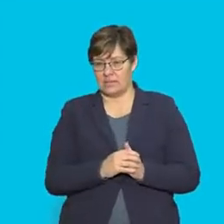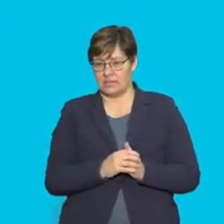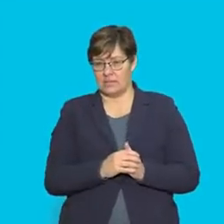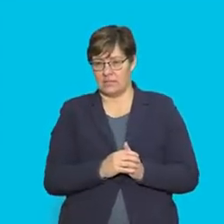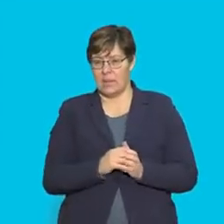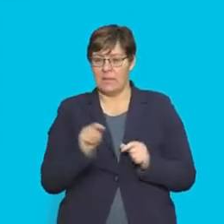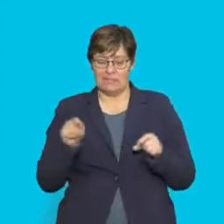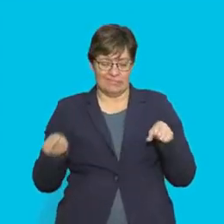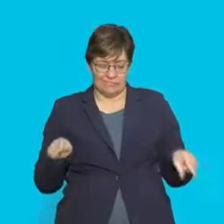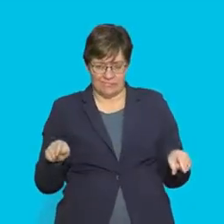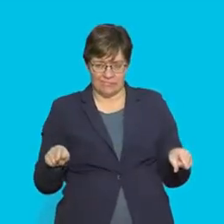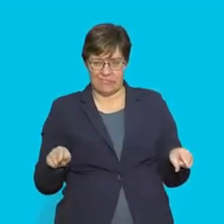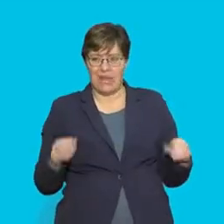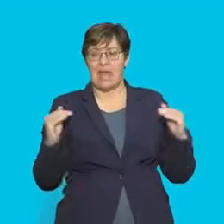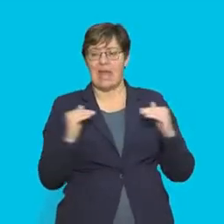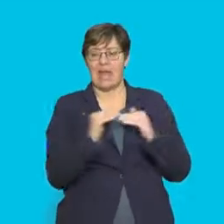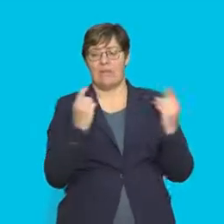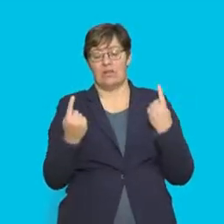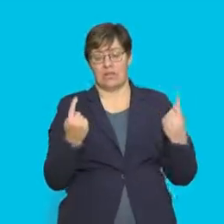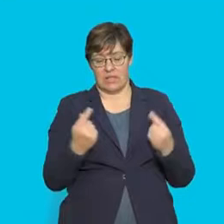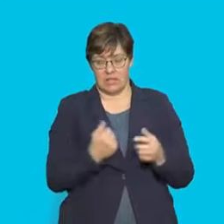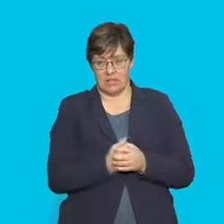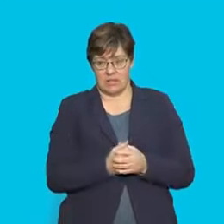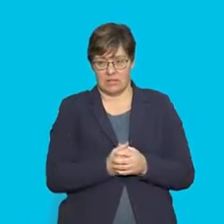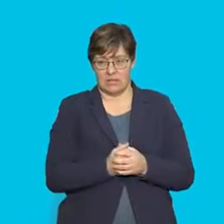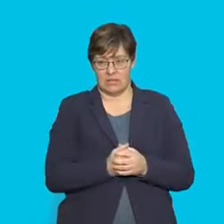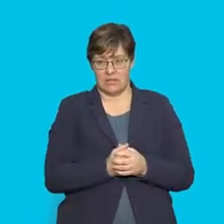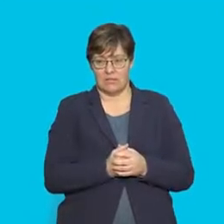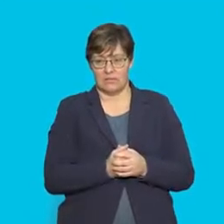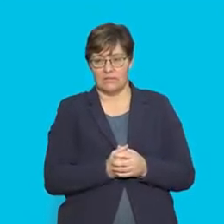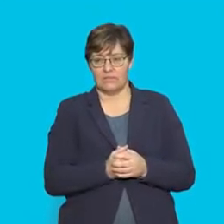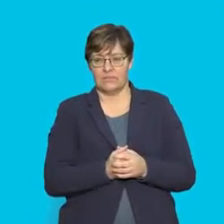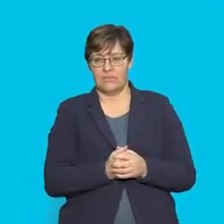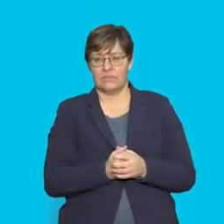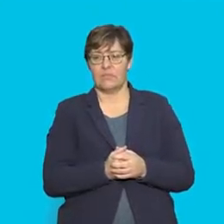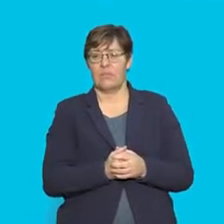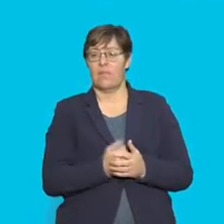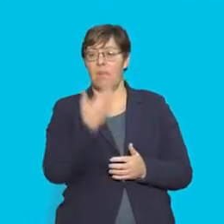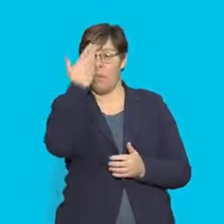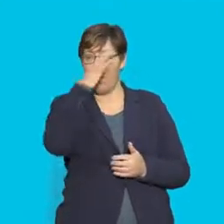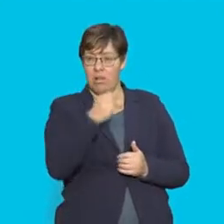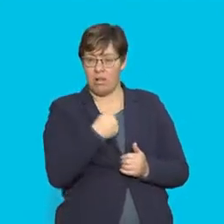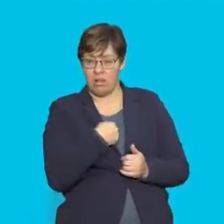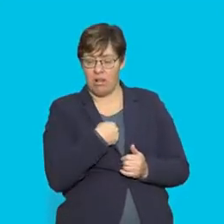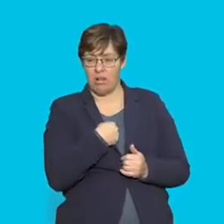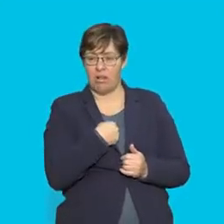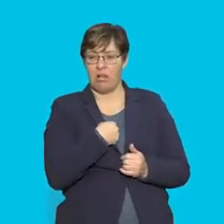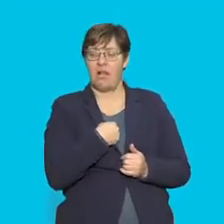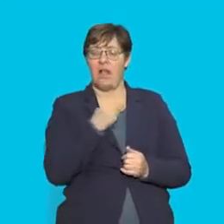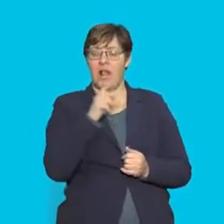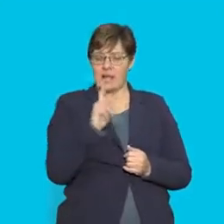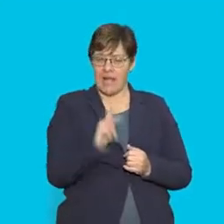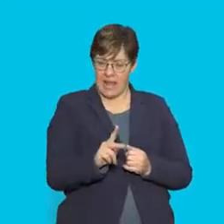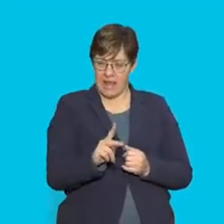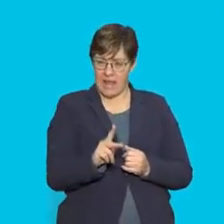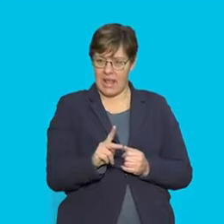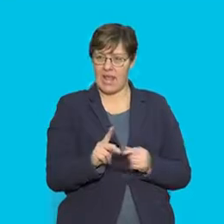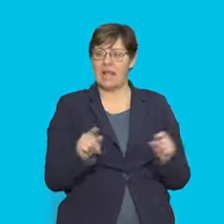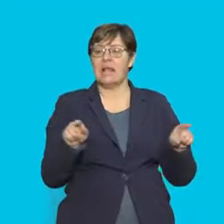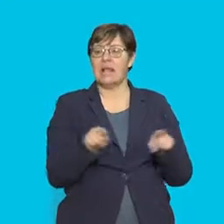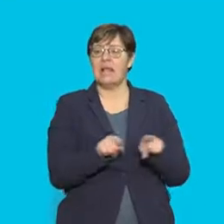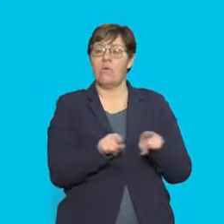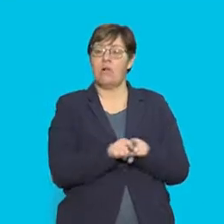with I to be equal to each other. So what do I know from this diagram? I know that K is going